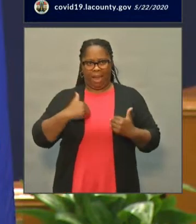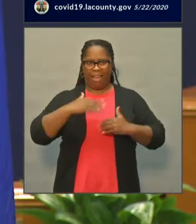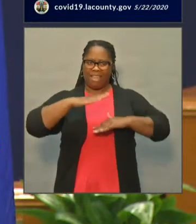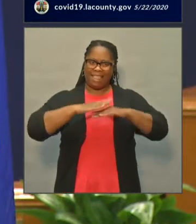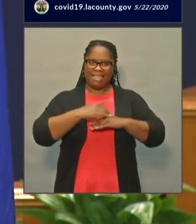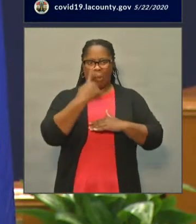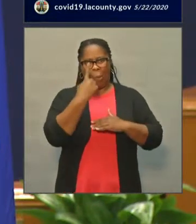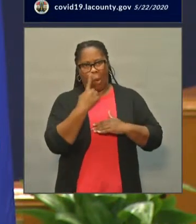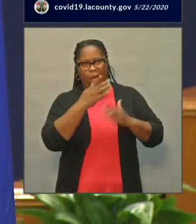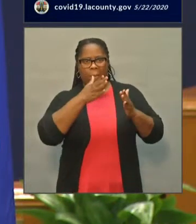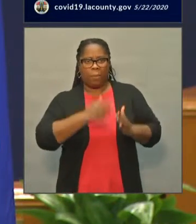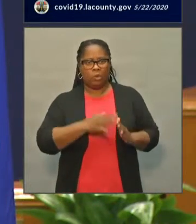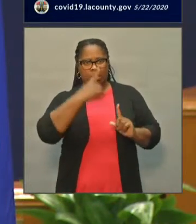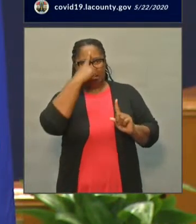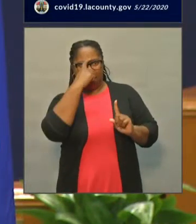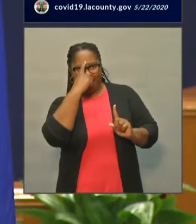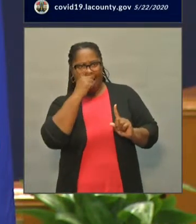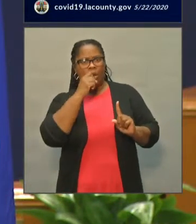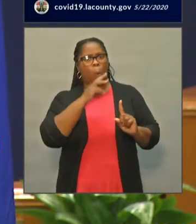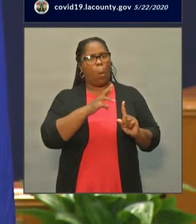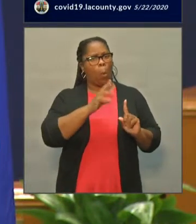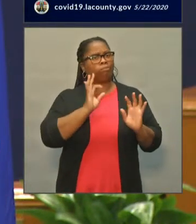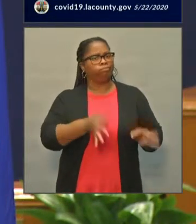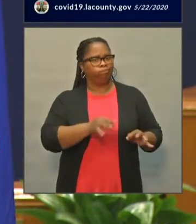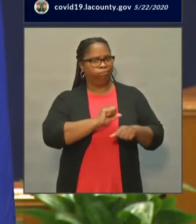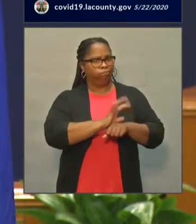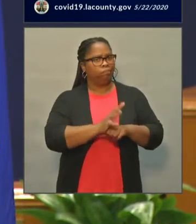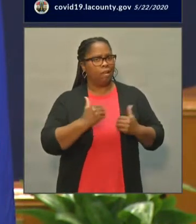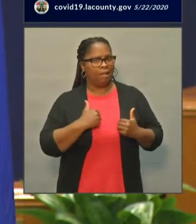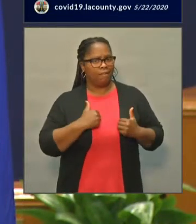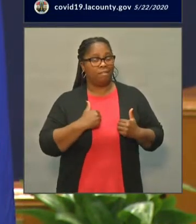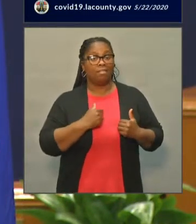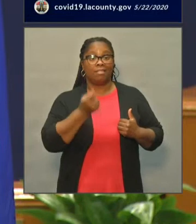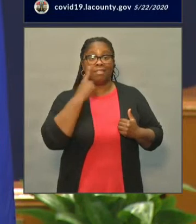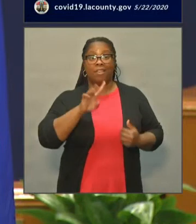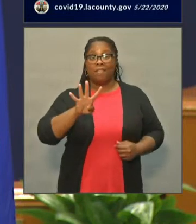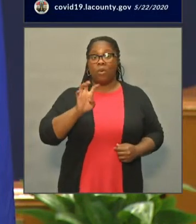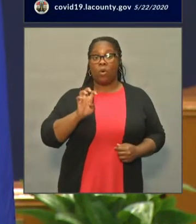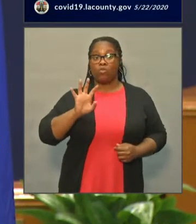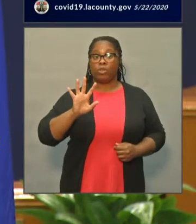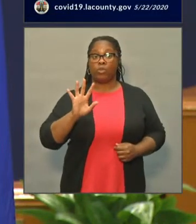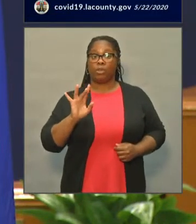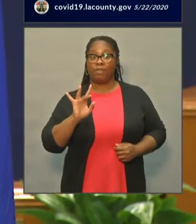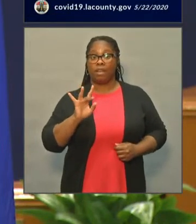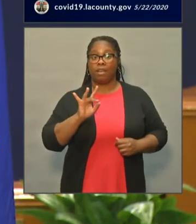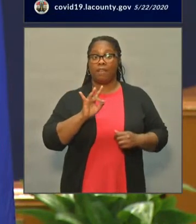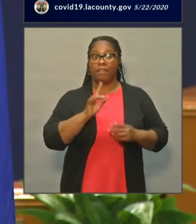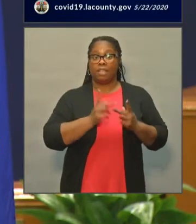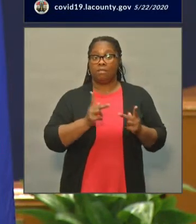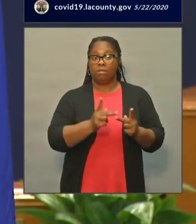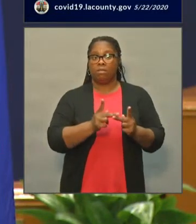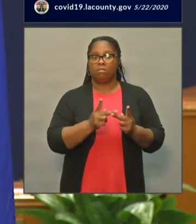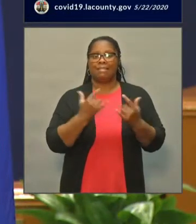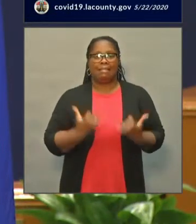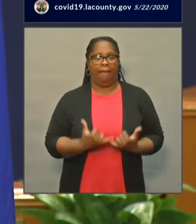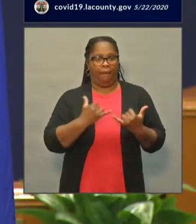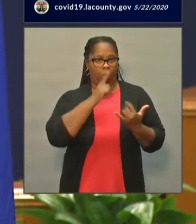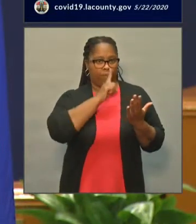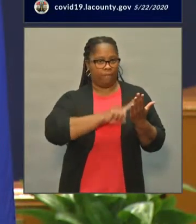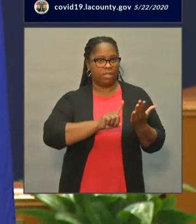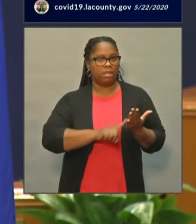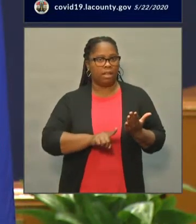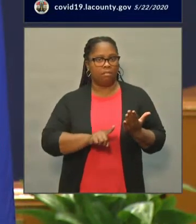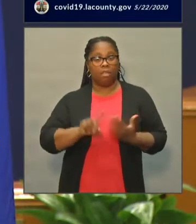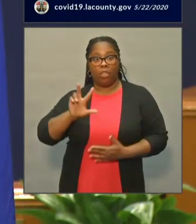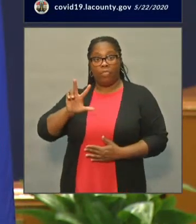COVID-19. Of these, 425 institutions are currently being investigated, and